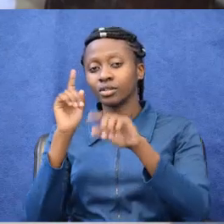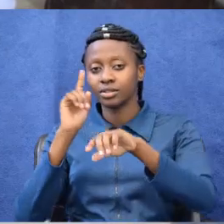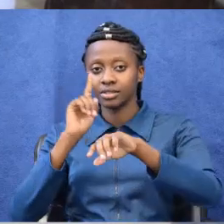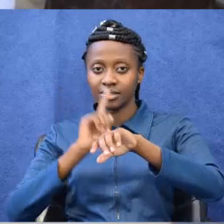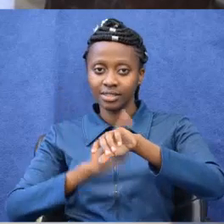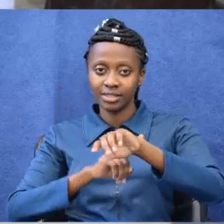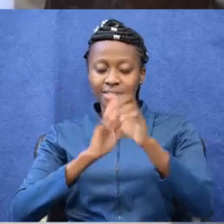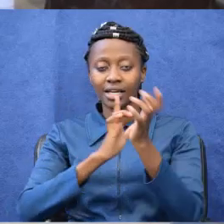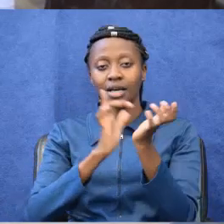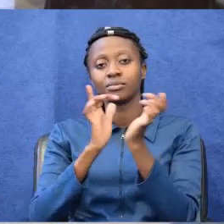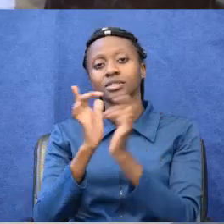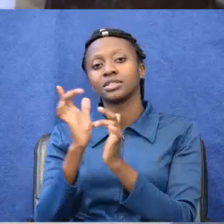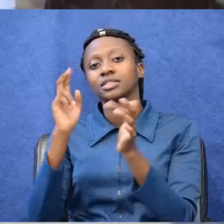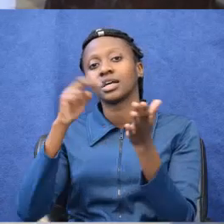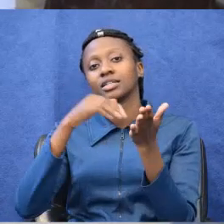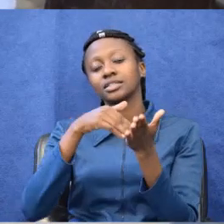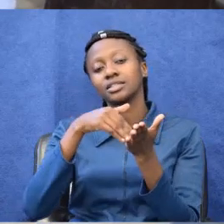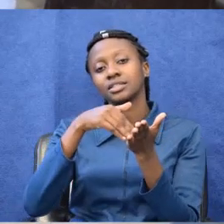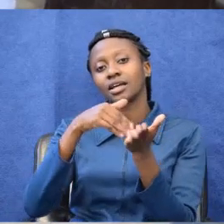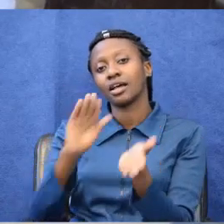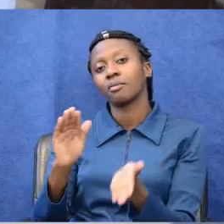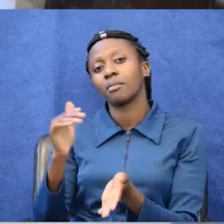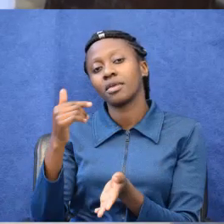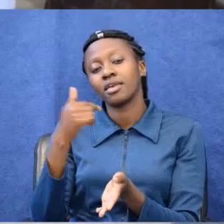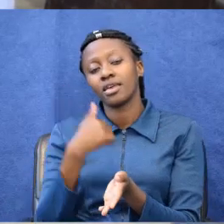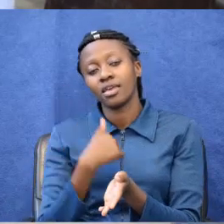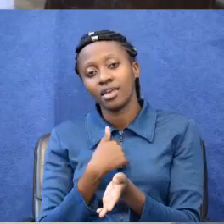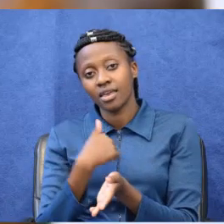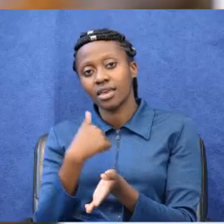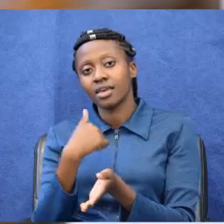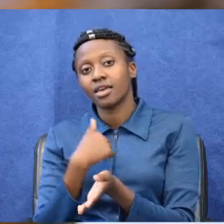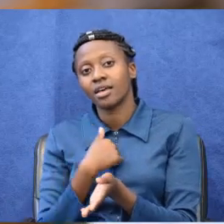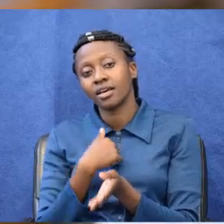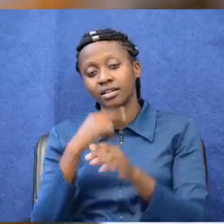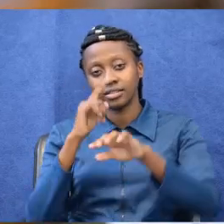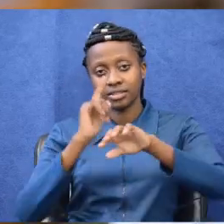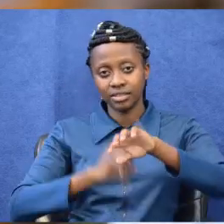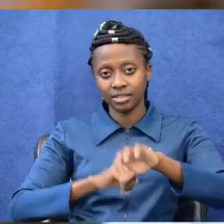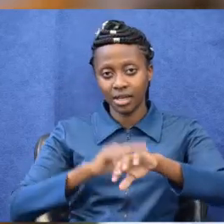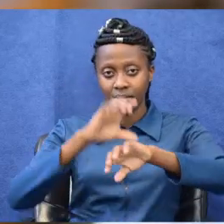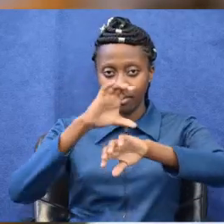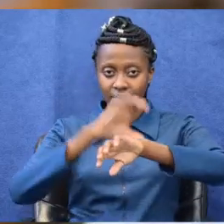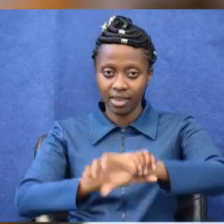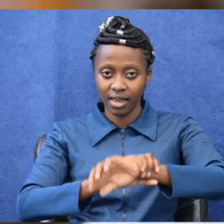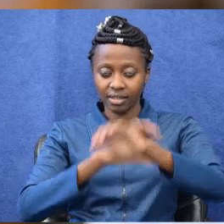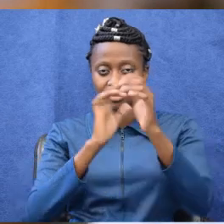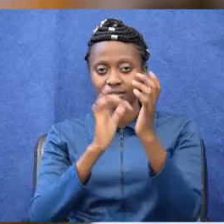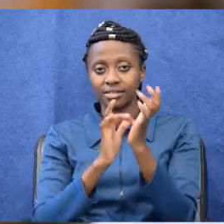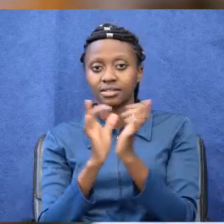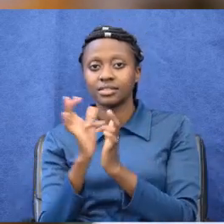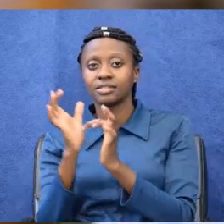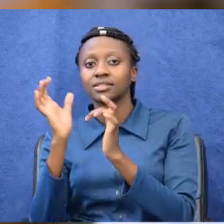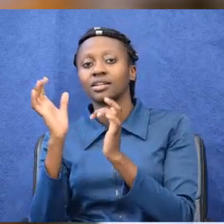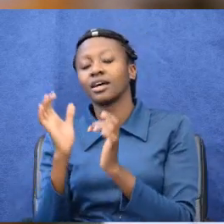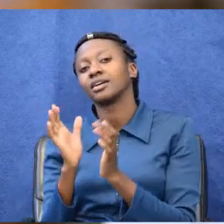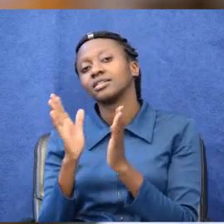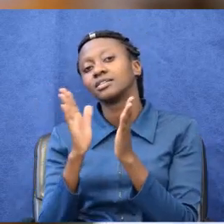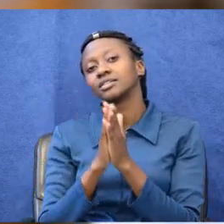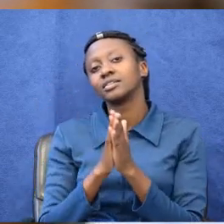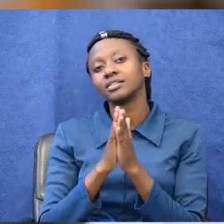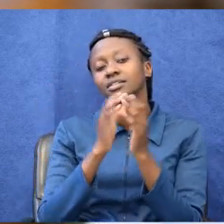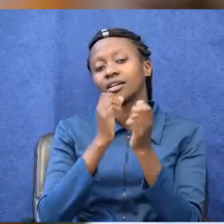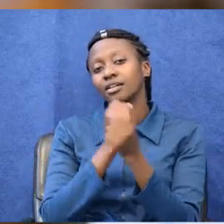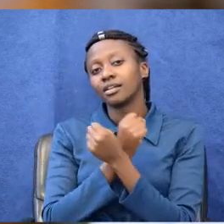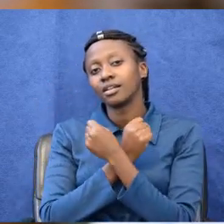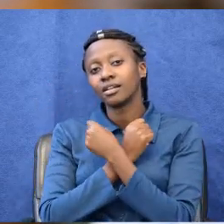we, it's Jesus and me. Since I got Jesus in